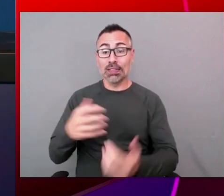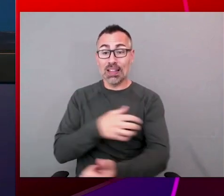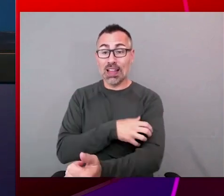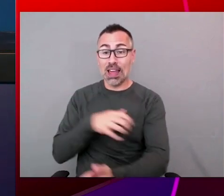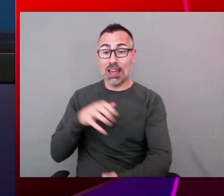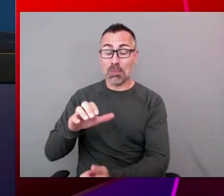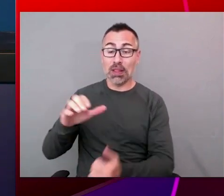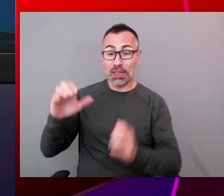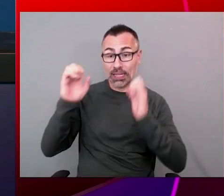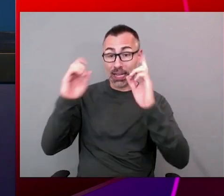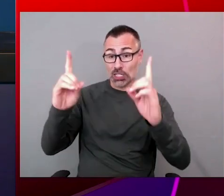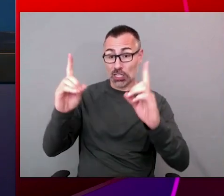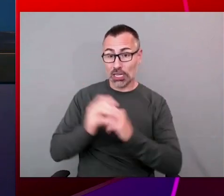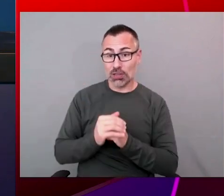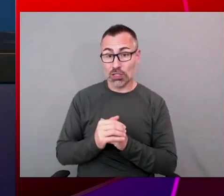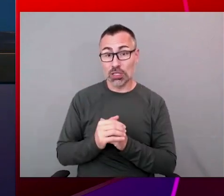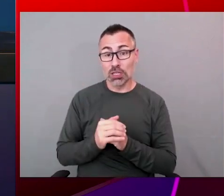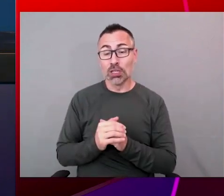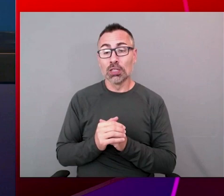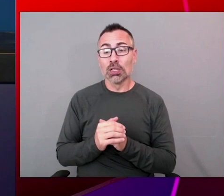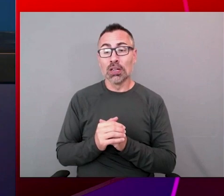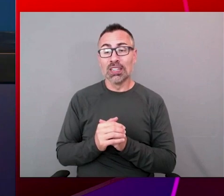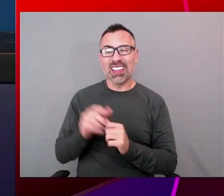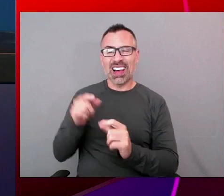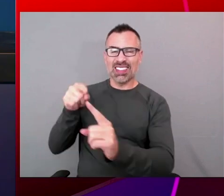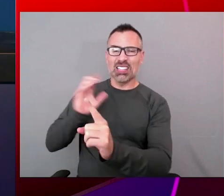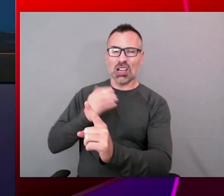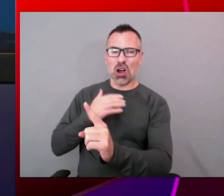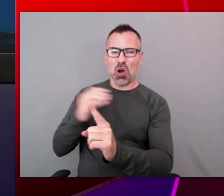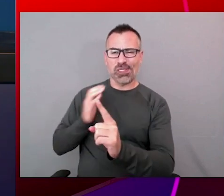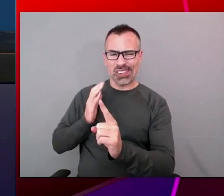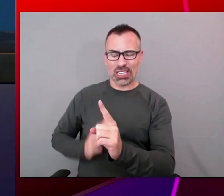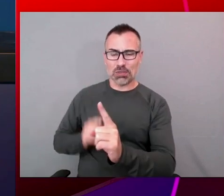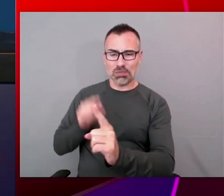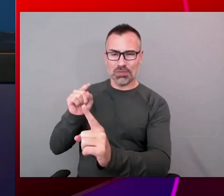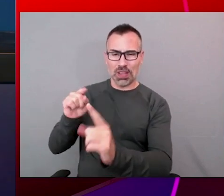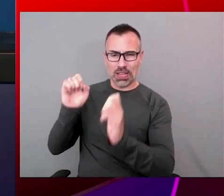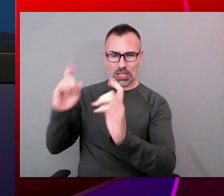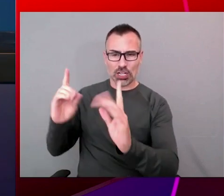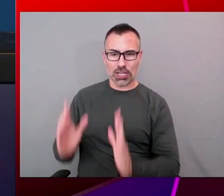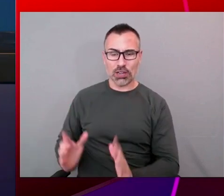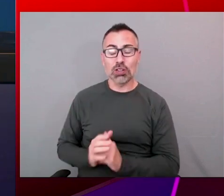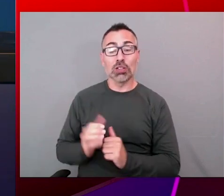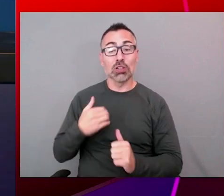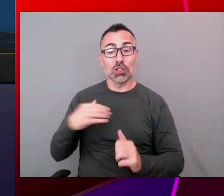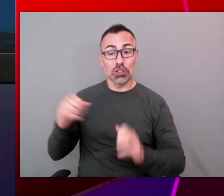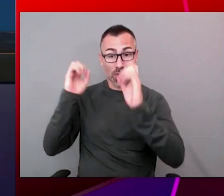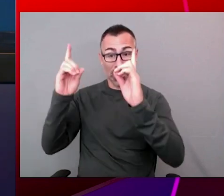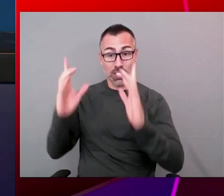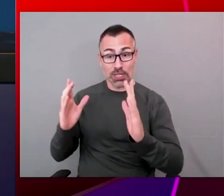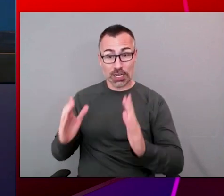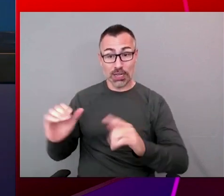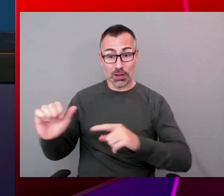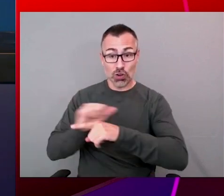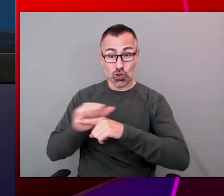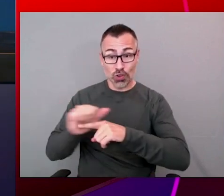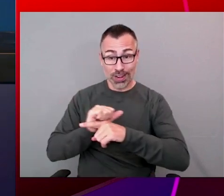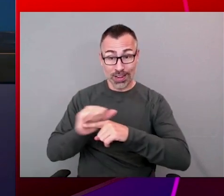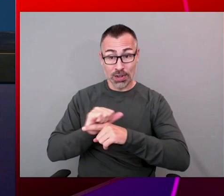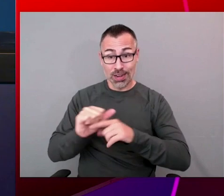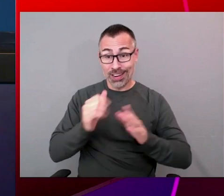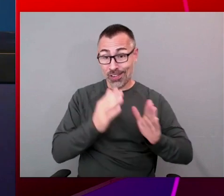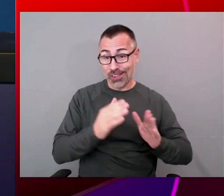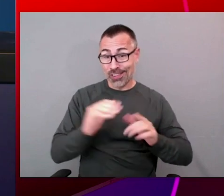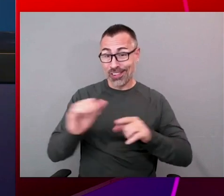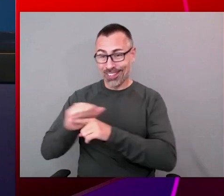our customer, our target customer. So what we have is we have educator training, and we're leveraging tools like